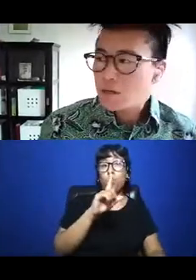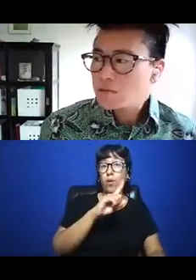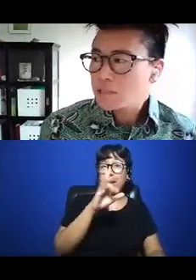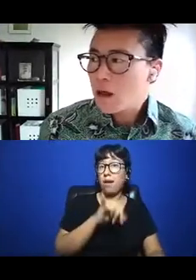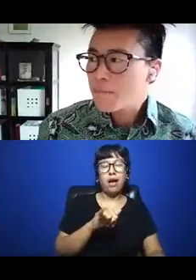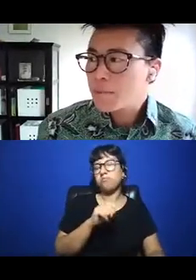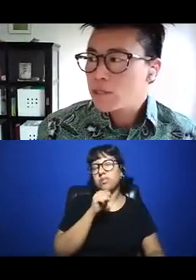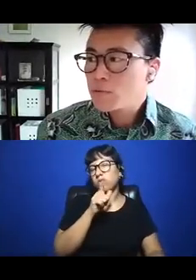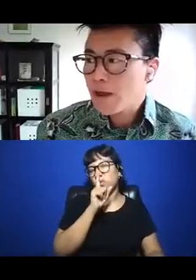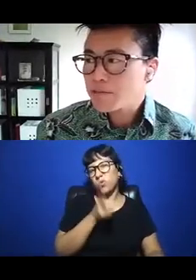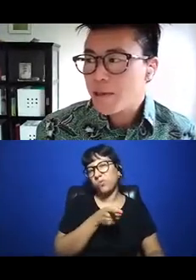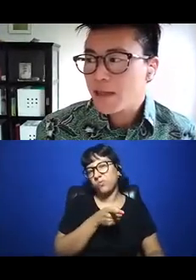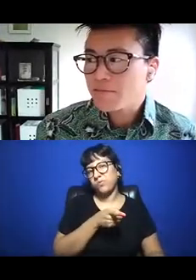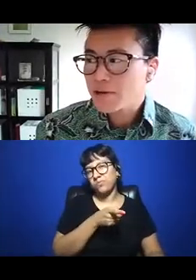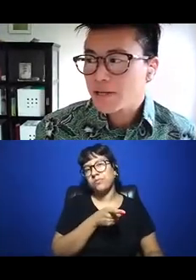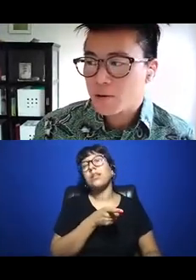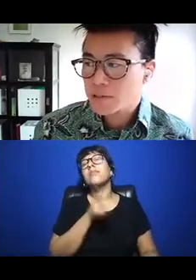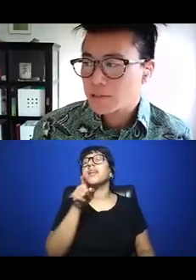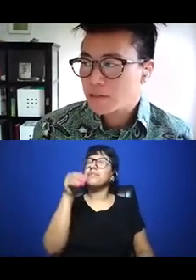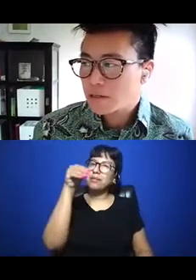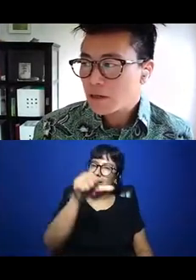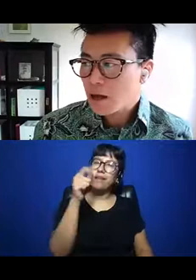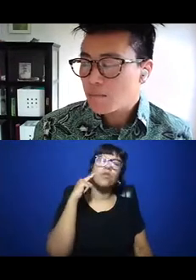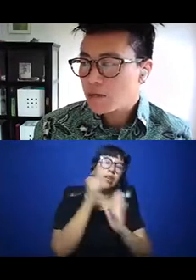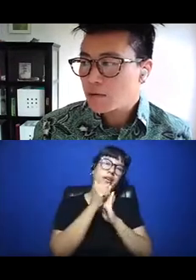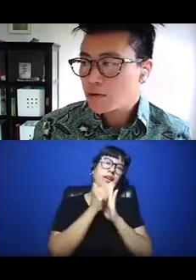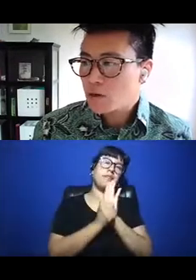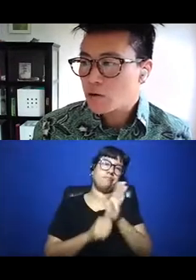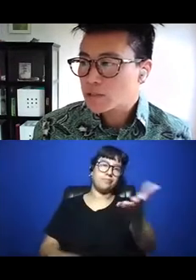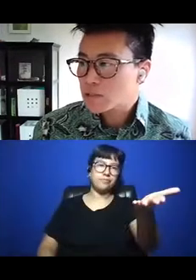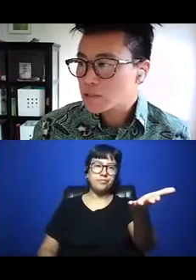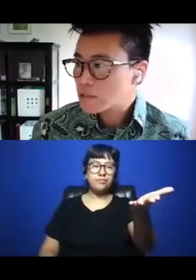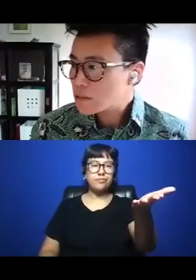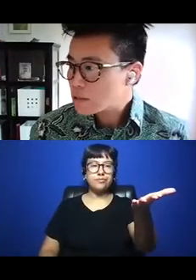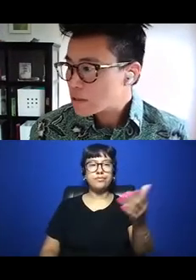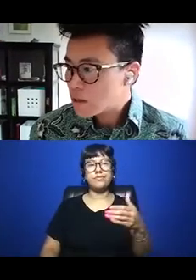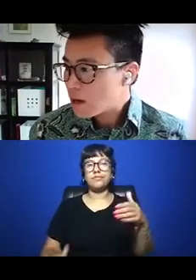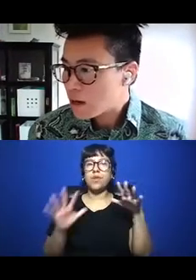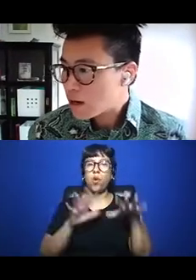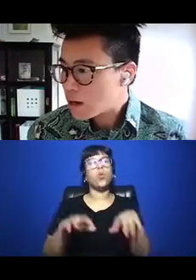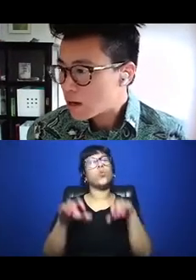true. You just but you would have to pay for an account in order to host.